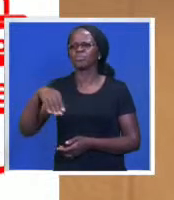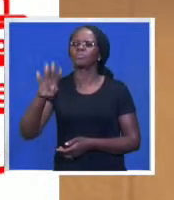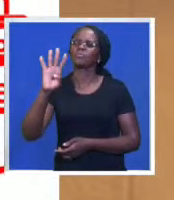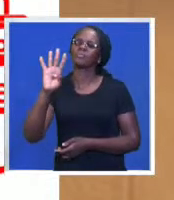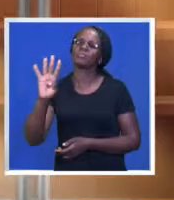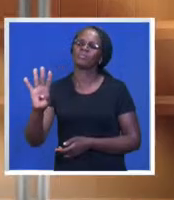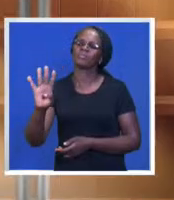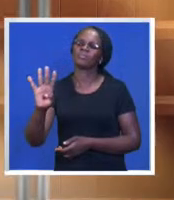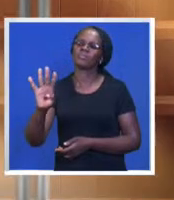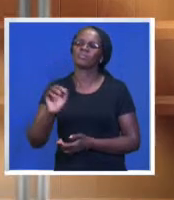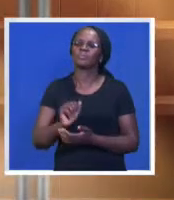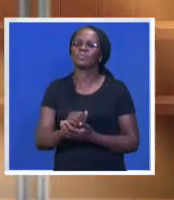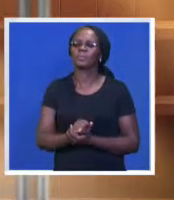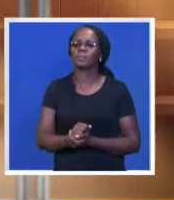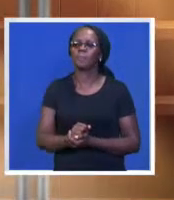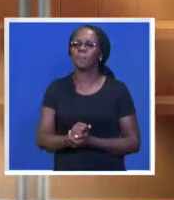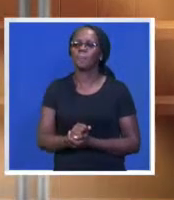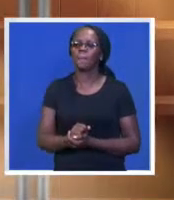4 marks.